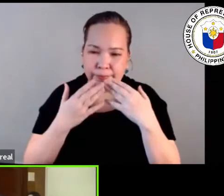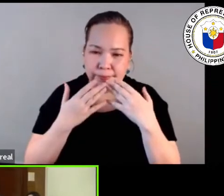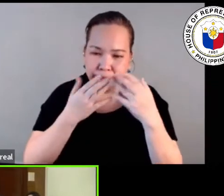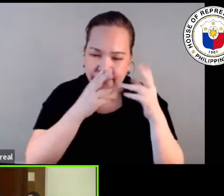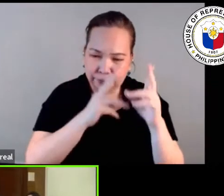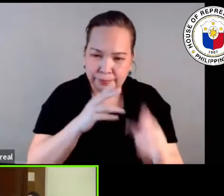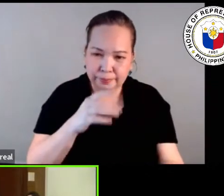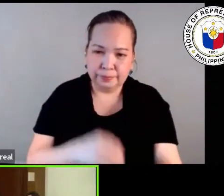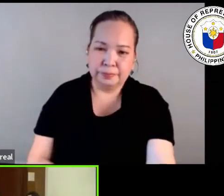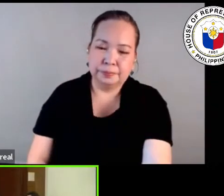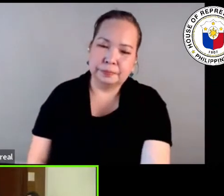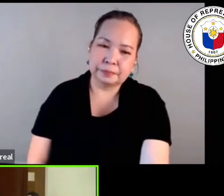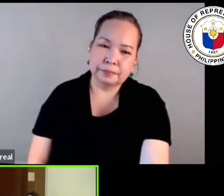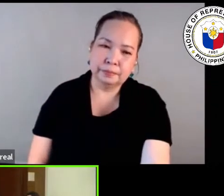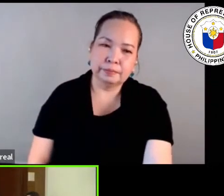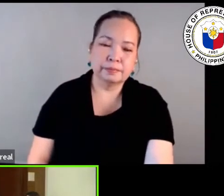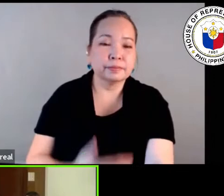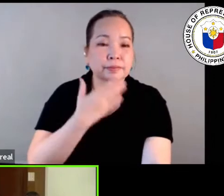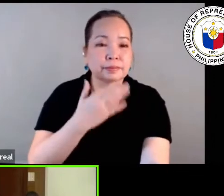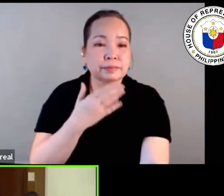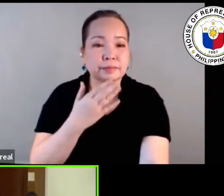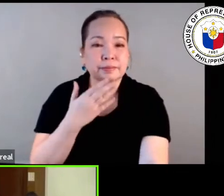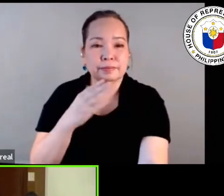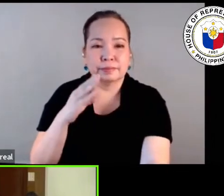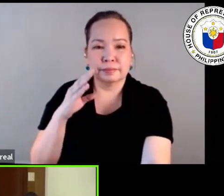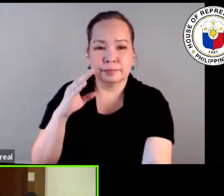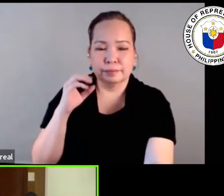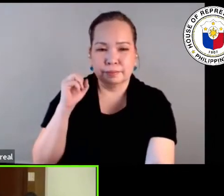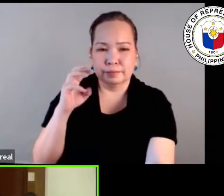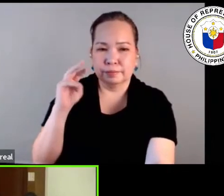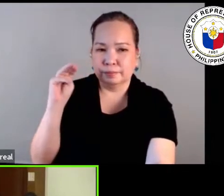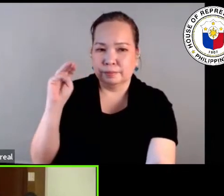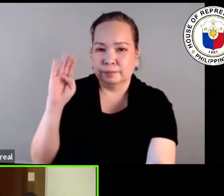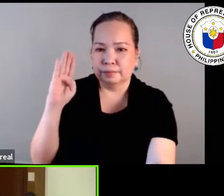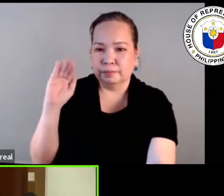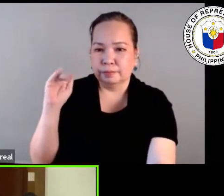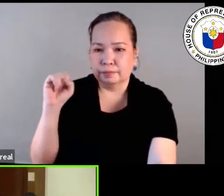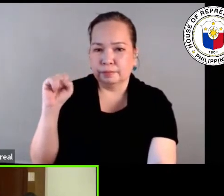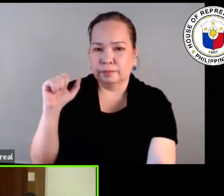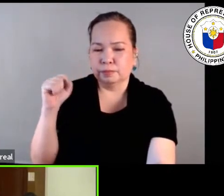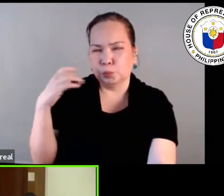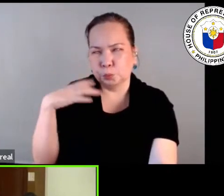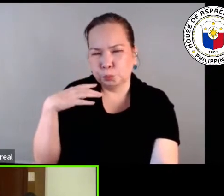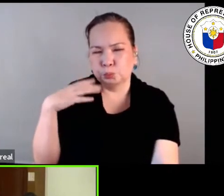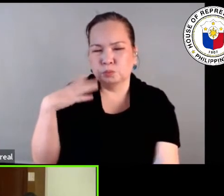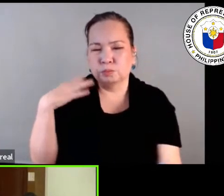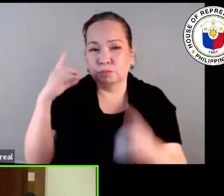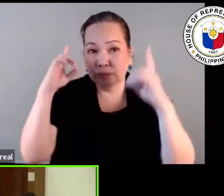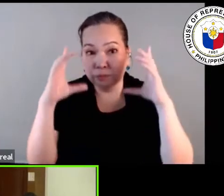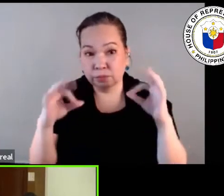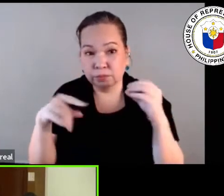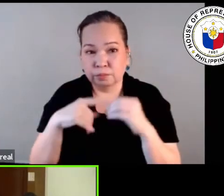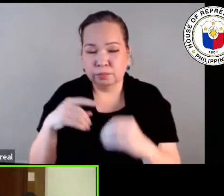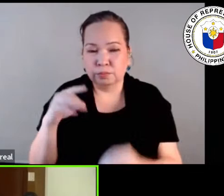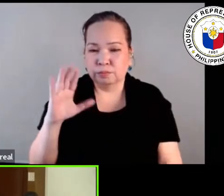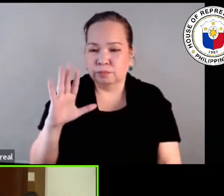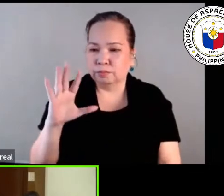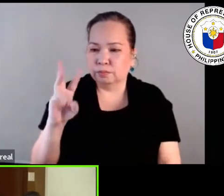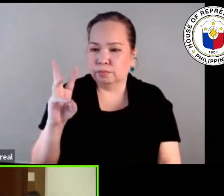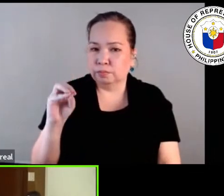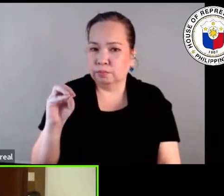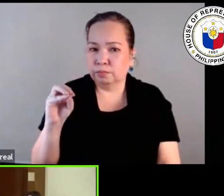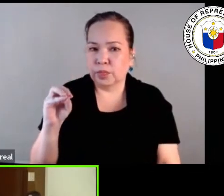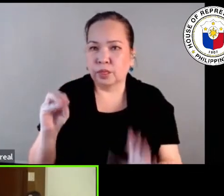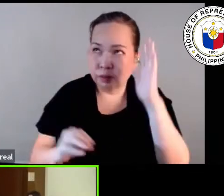you, Benjo Basas. With that, let's suspend consideration first of House Bills number 560. Mr.